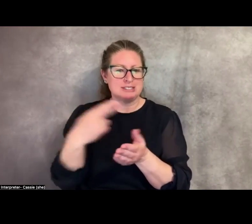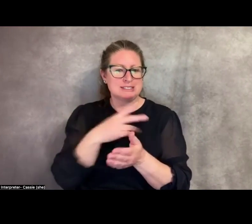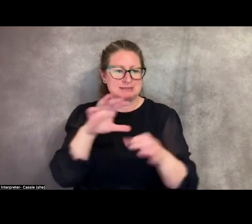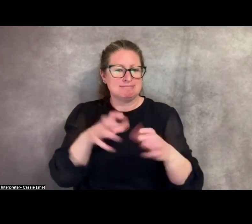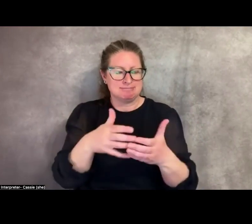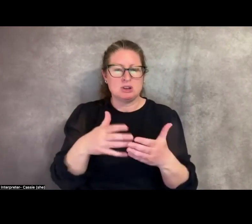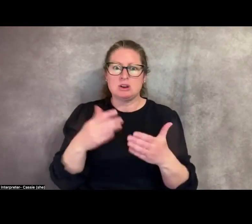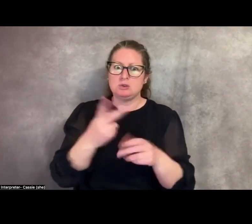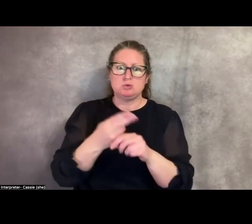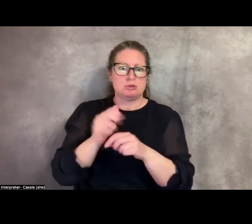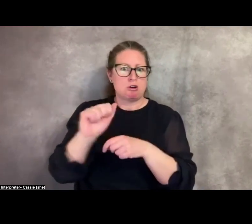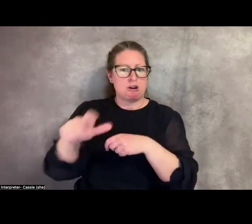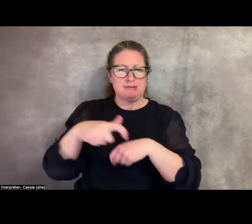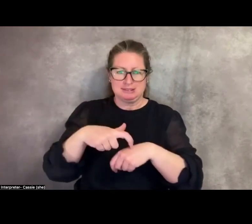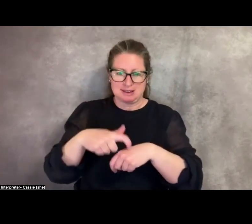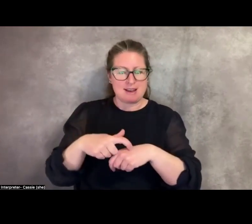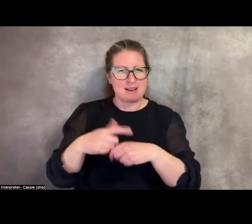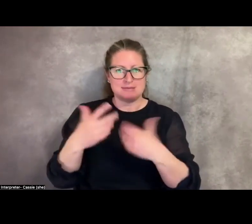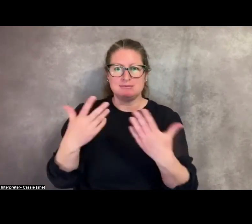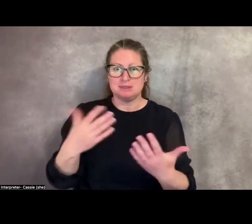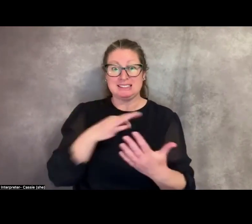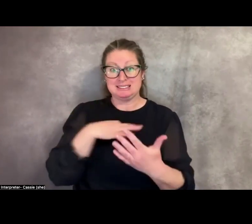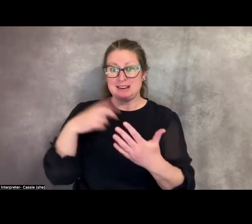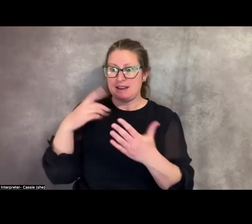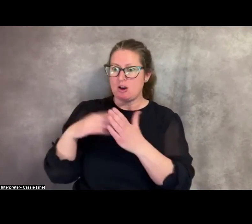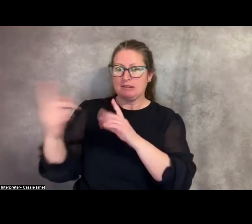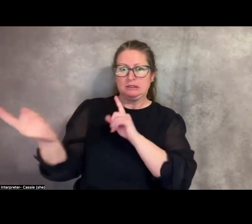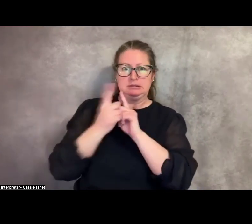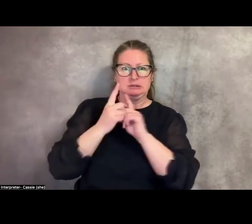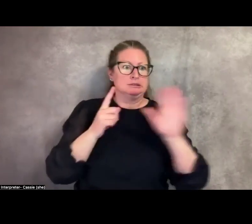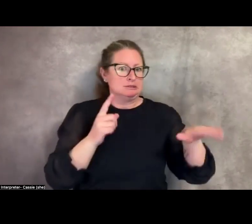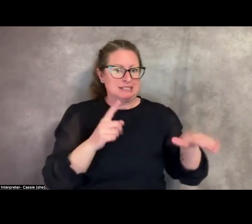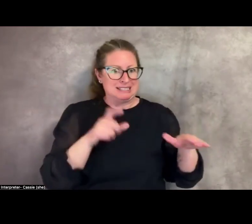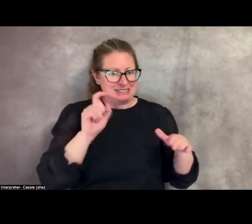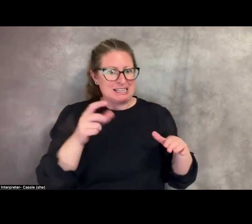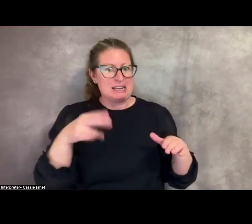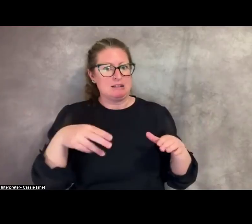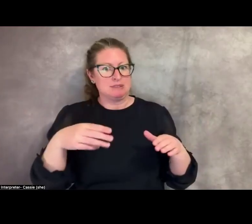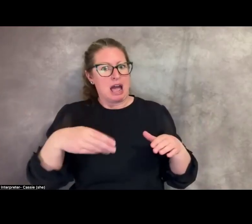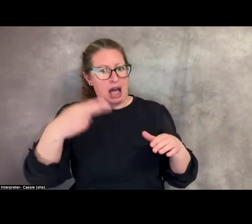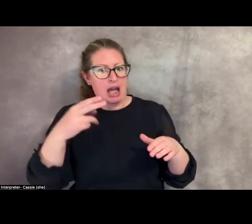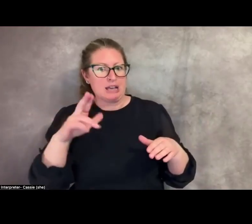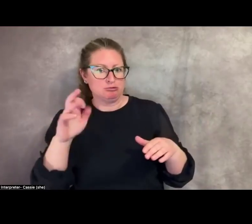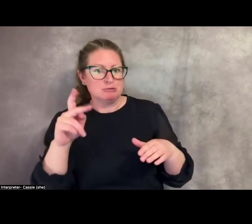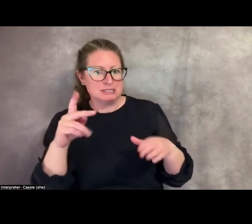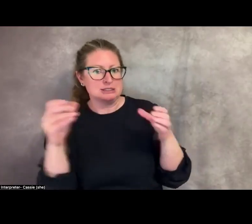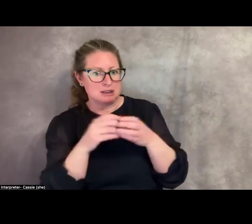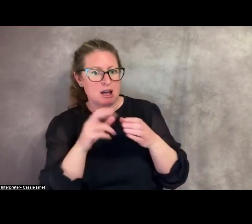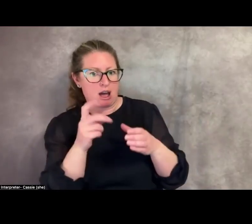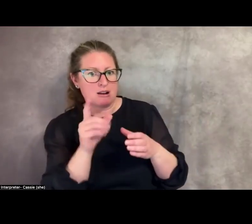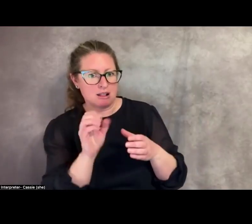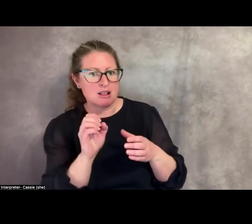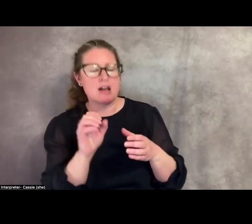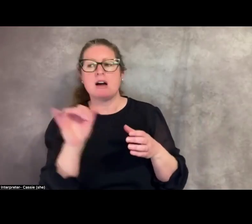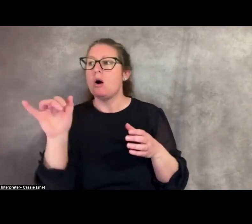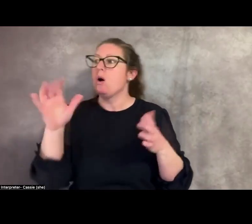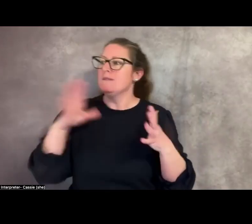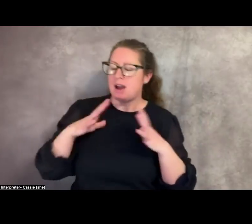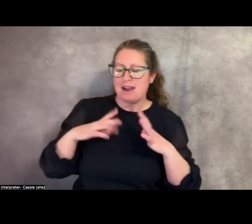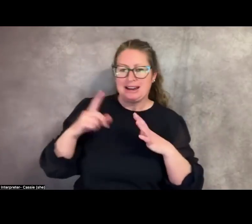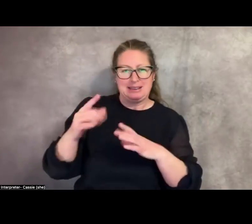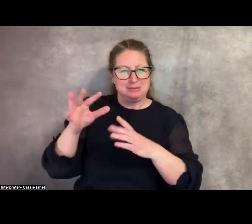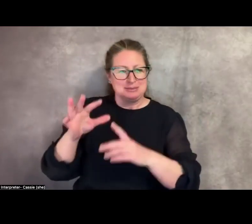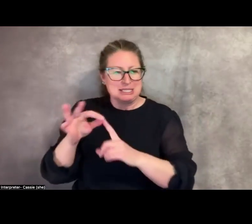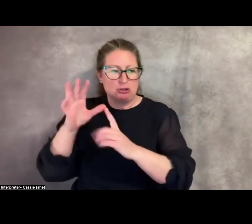much that the staff will come to me. Okay, we need another high risk huddle. We have to do this because we now have this client. Like, let's get